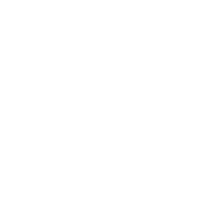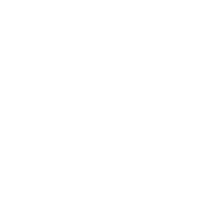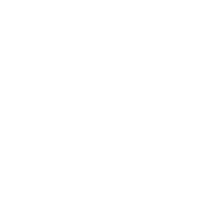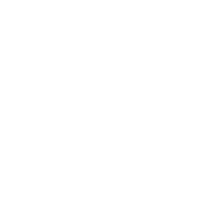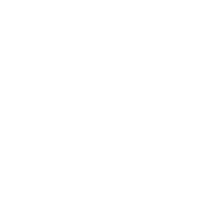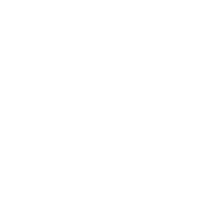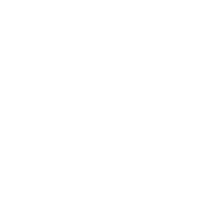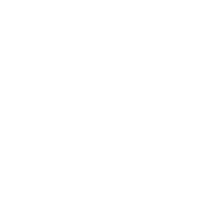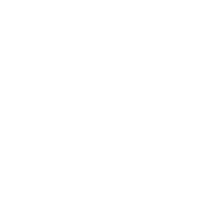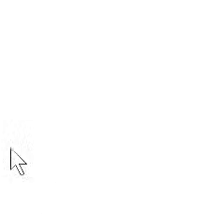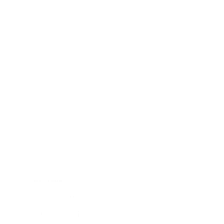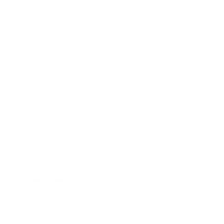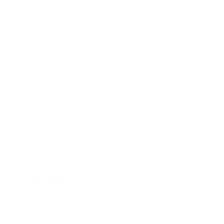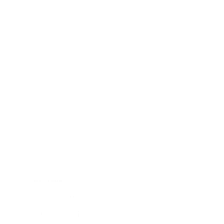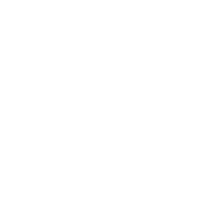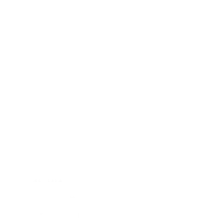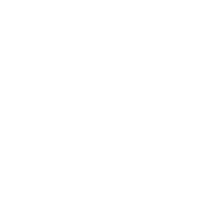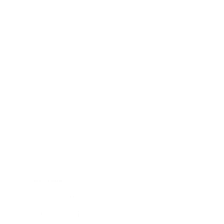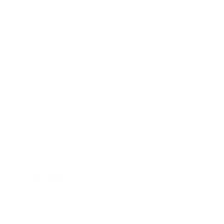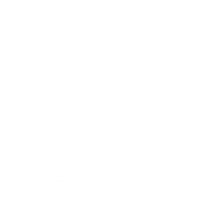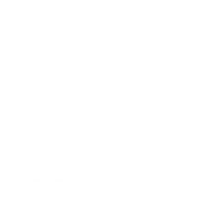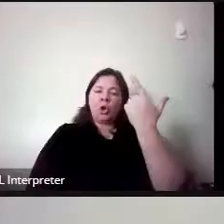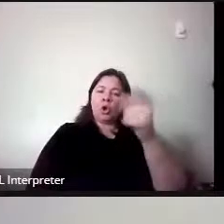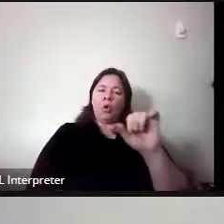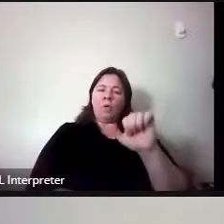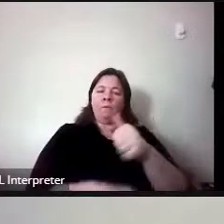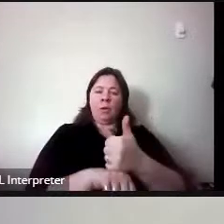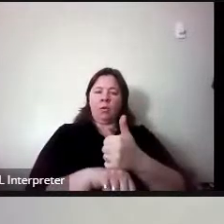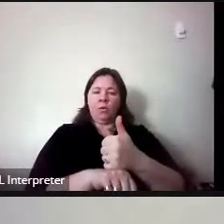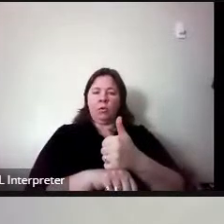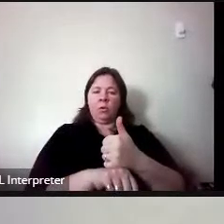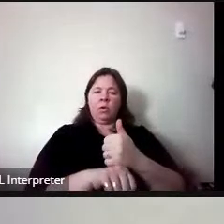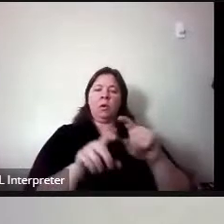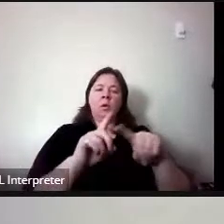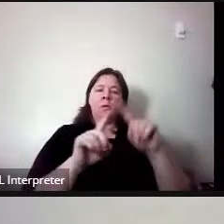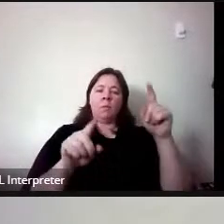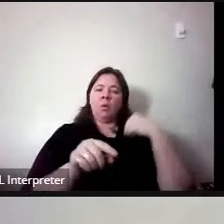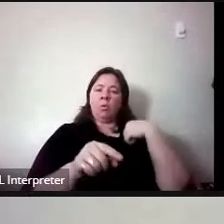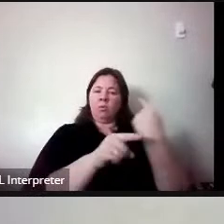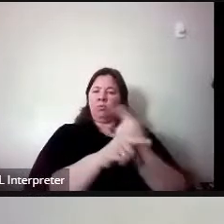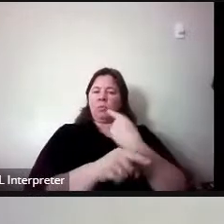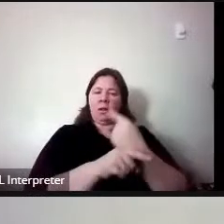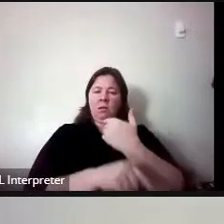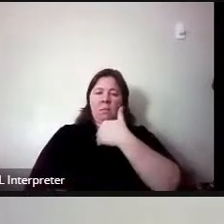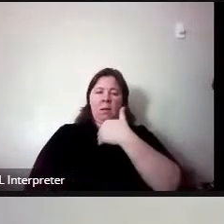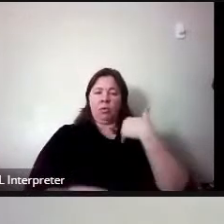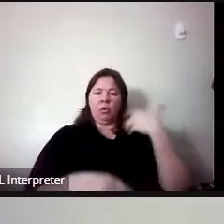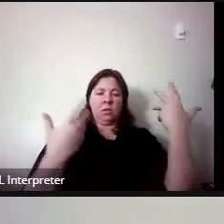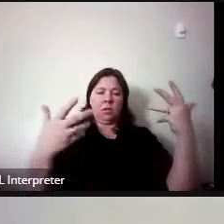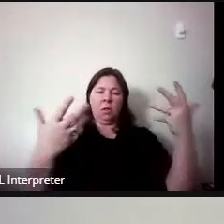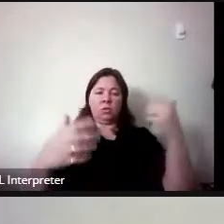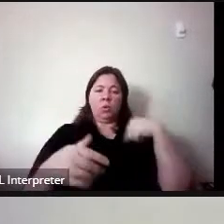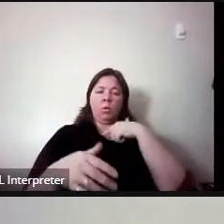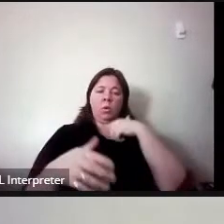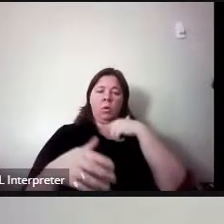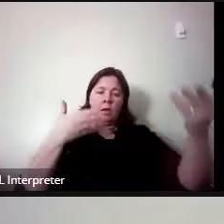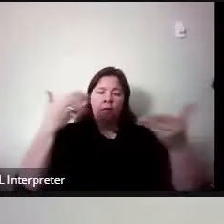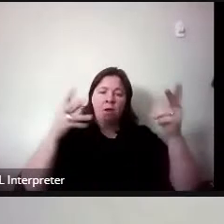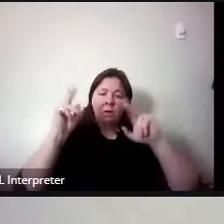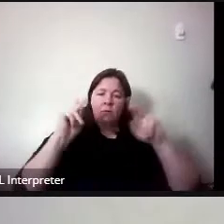I don't think you can use the word regular to a co-founder, but we are just regular members. And we have invited these people